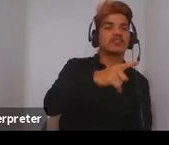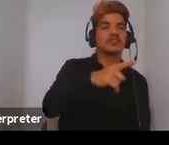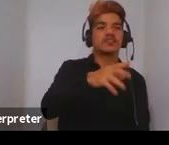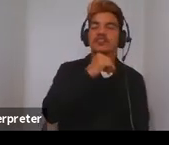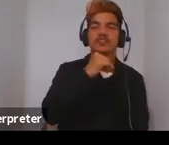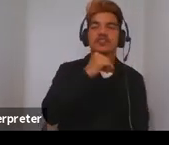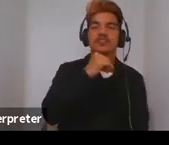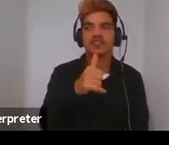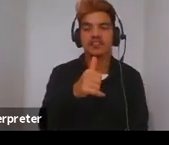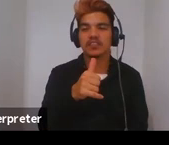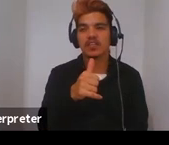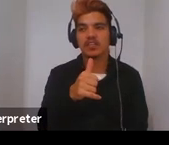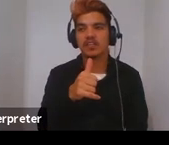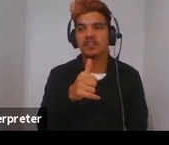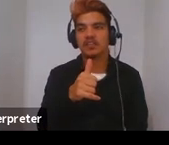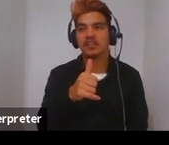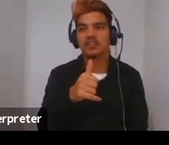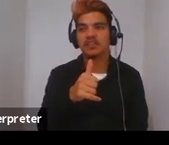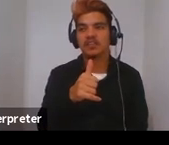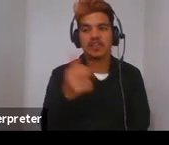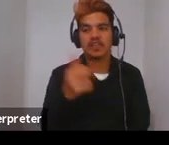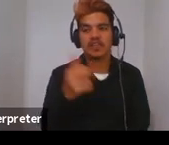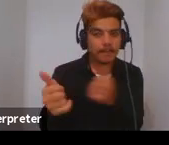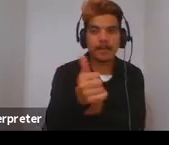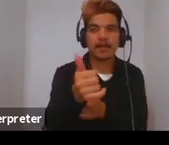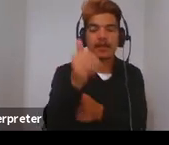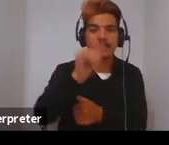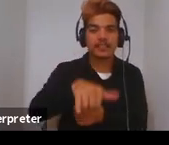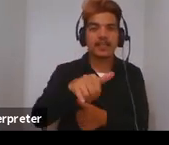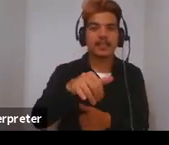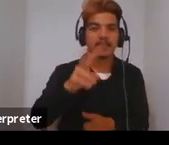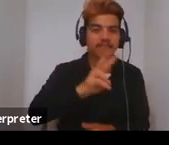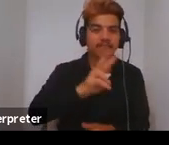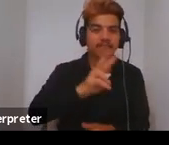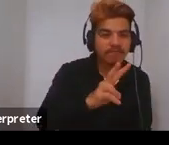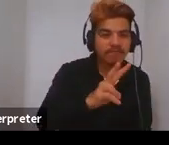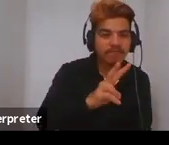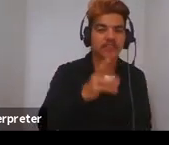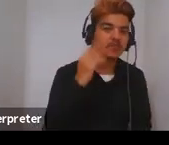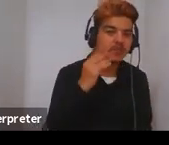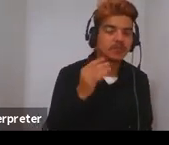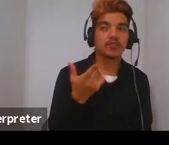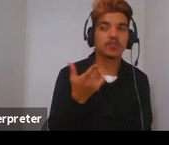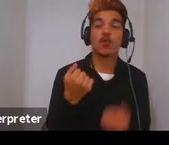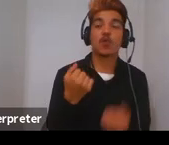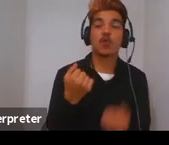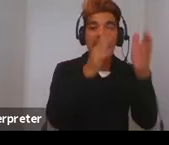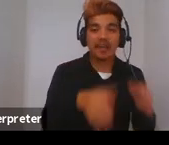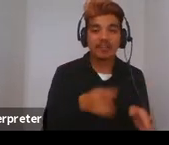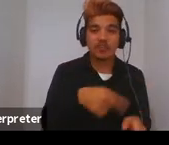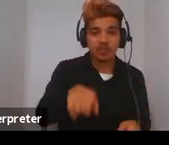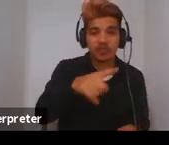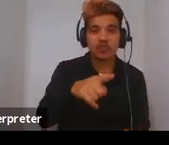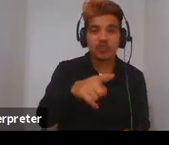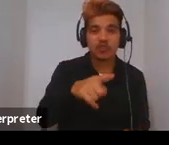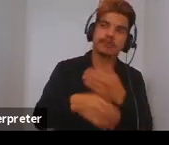they're unable to get through or move past the victimization. So advocates of, you know, several